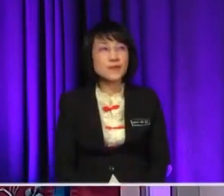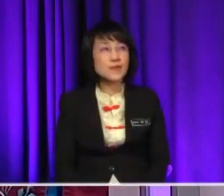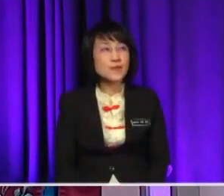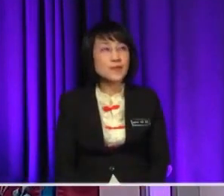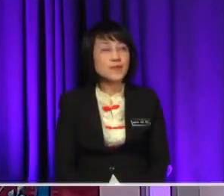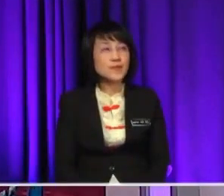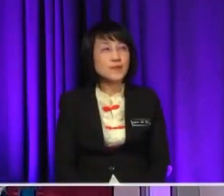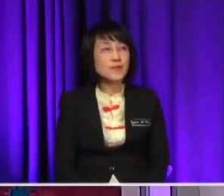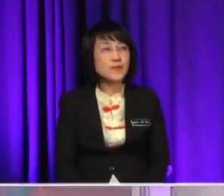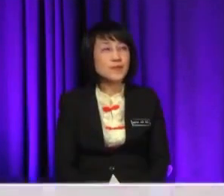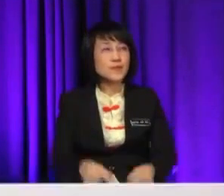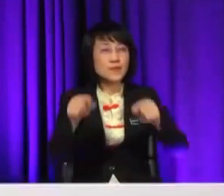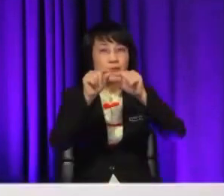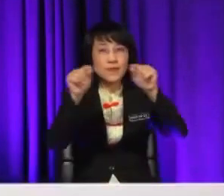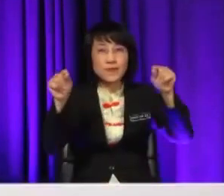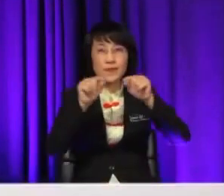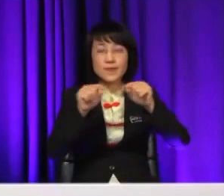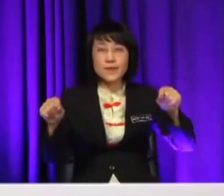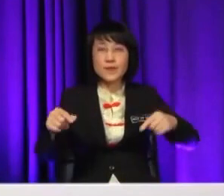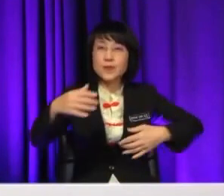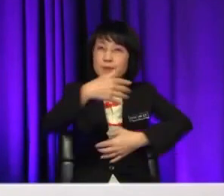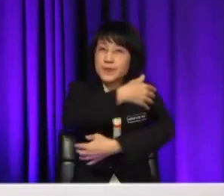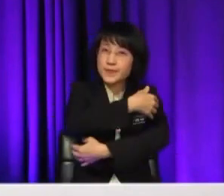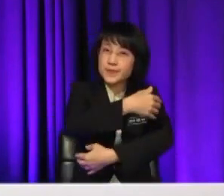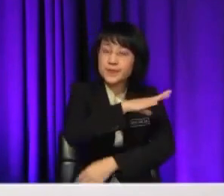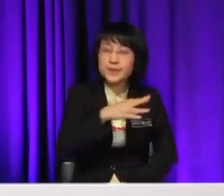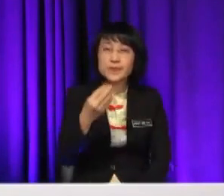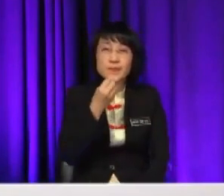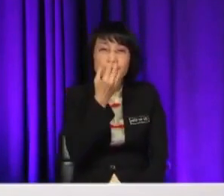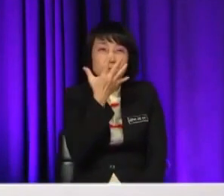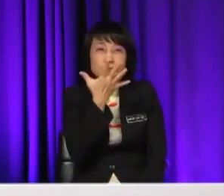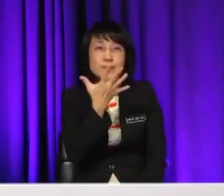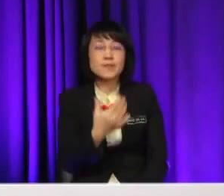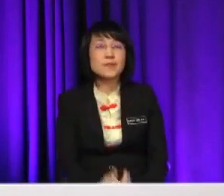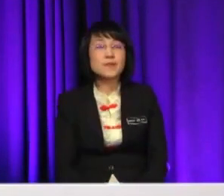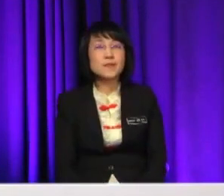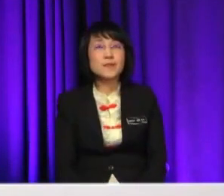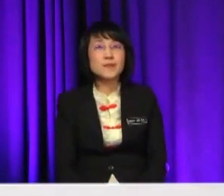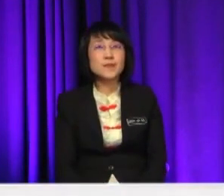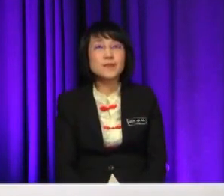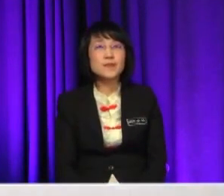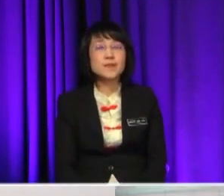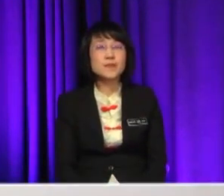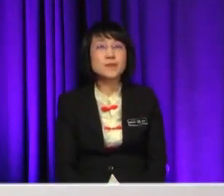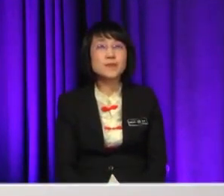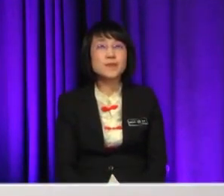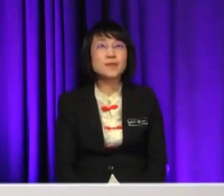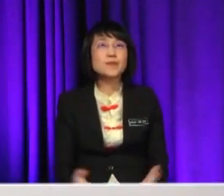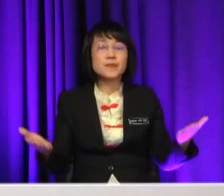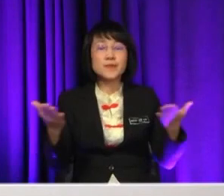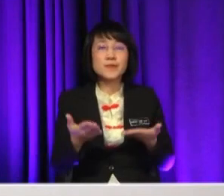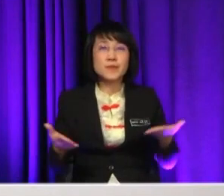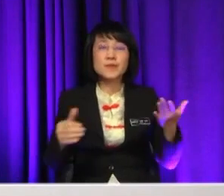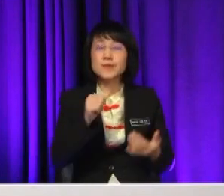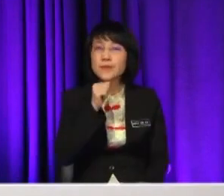The line, we're snug and warm. Yes, Yes. we are snug and warm. Now, of course, here we are not looking at